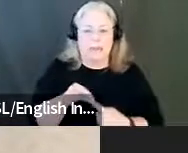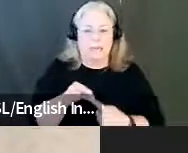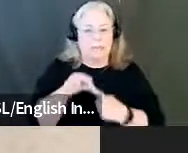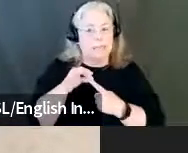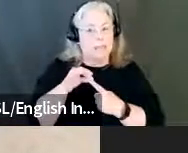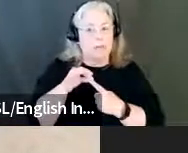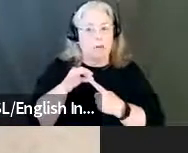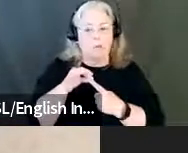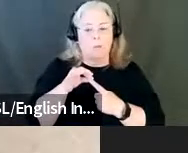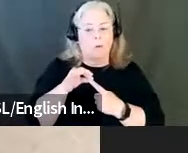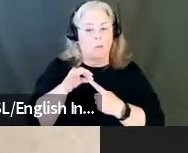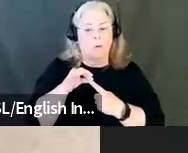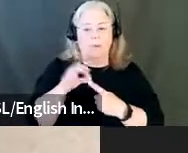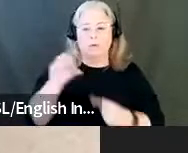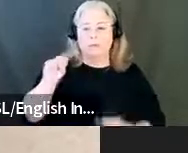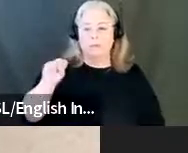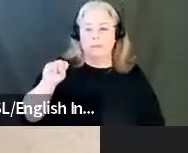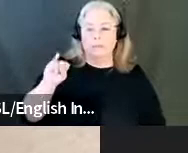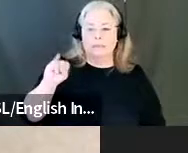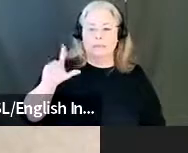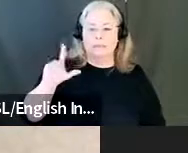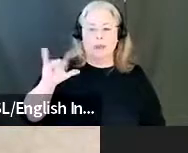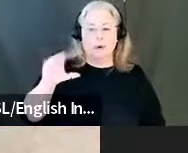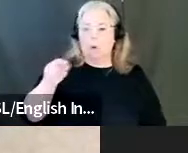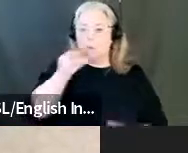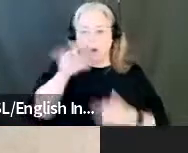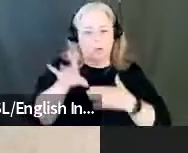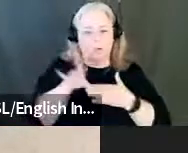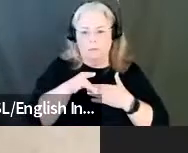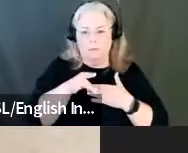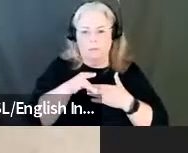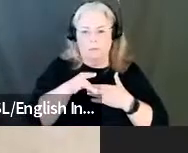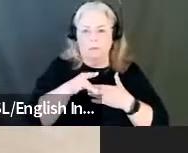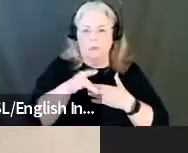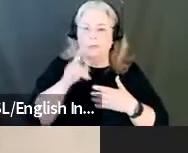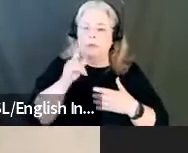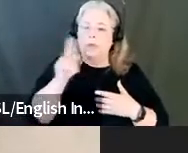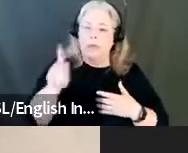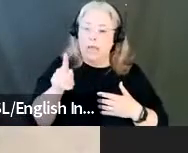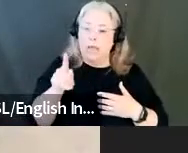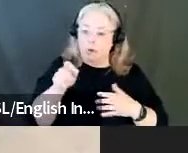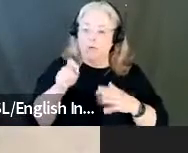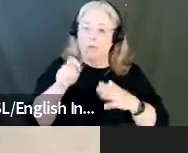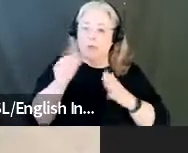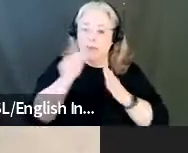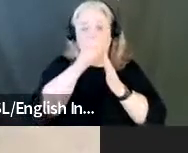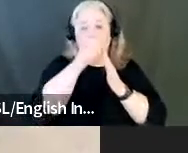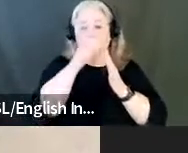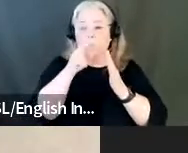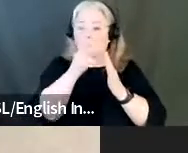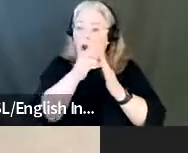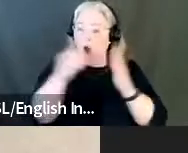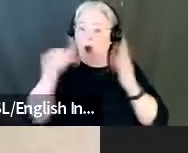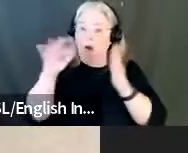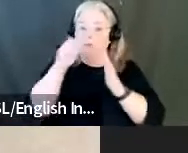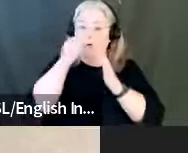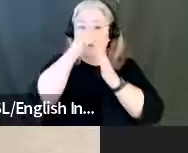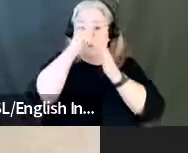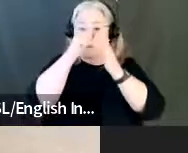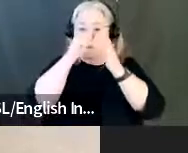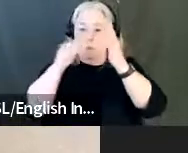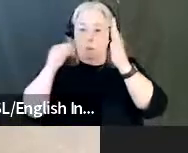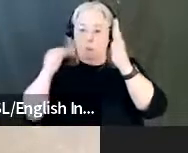for silicone. And you can remove it by pulling parallel to the surface. So that's like really cool too.